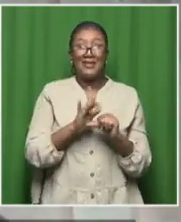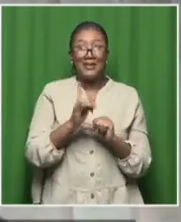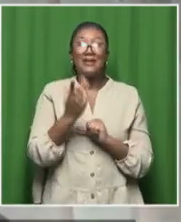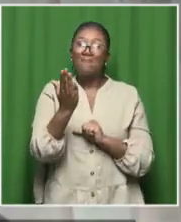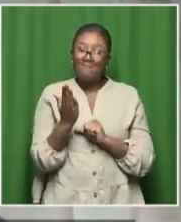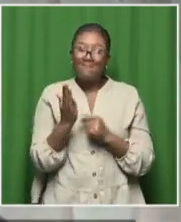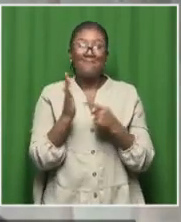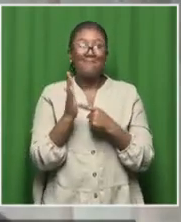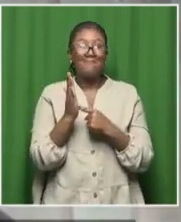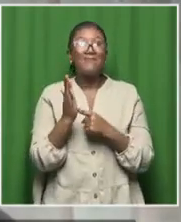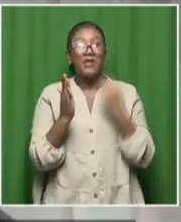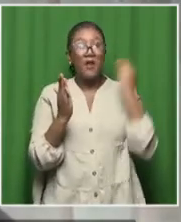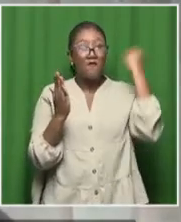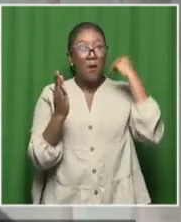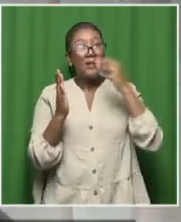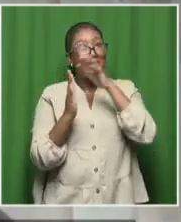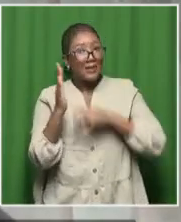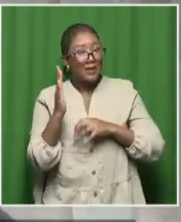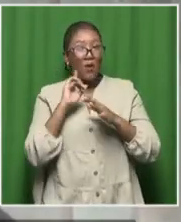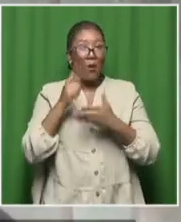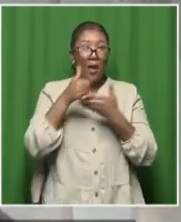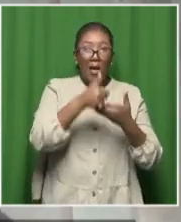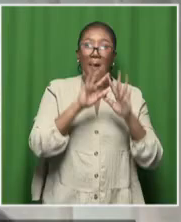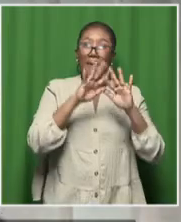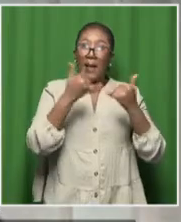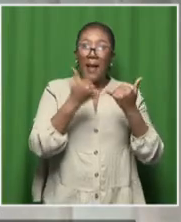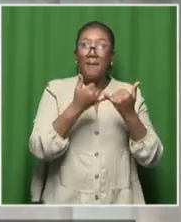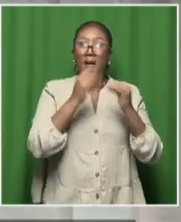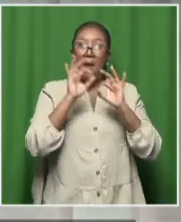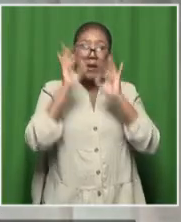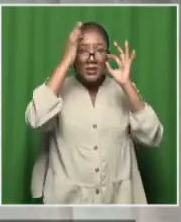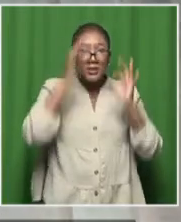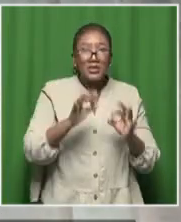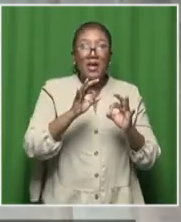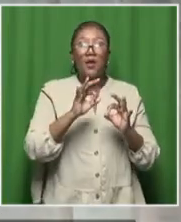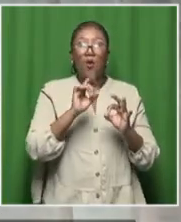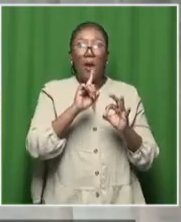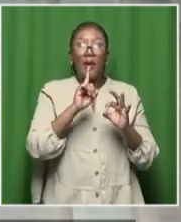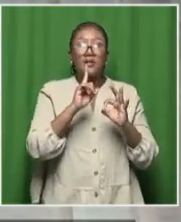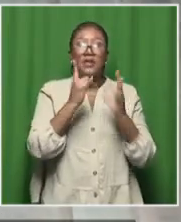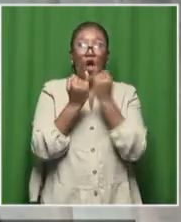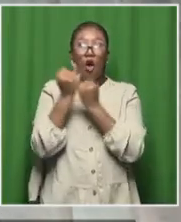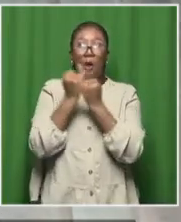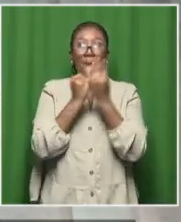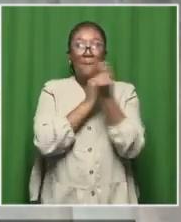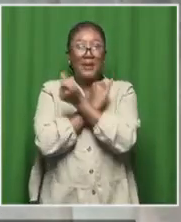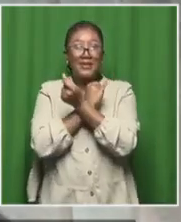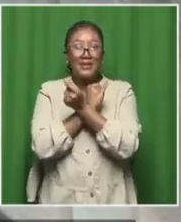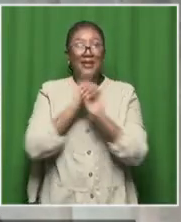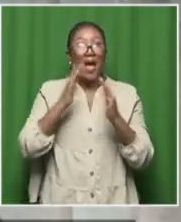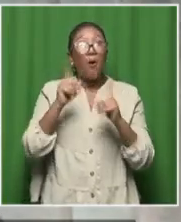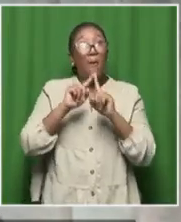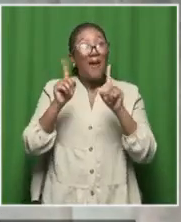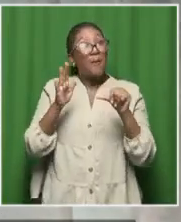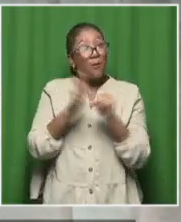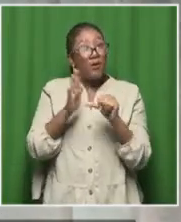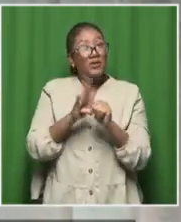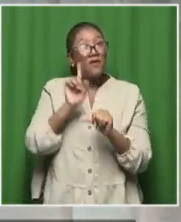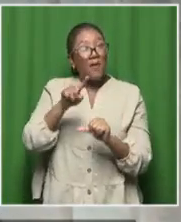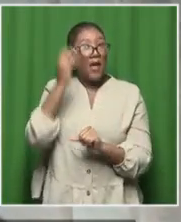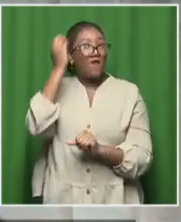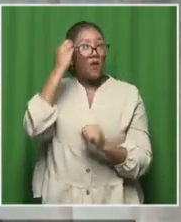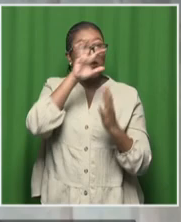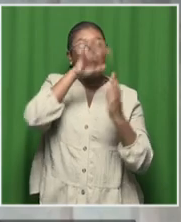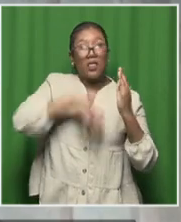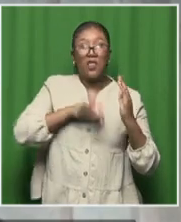data to gr to meet the like you know to actually beat the competitors right because they to understand what the users want what the customers